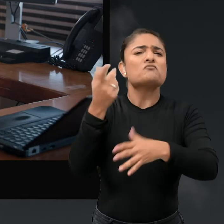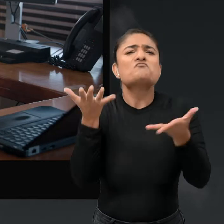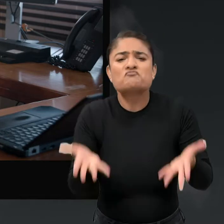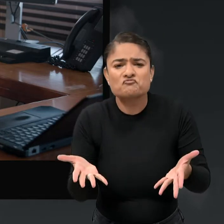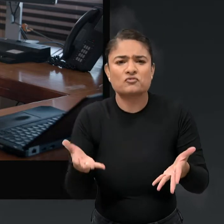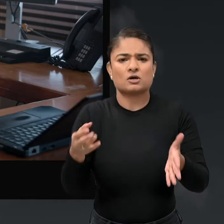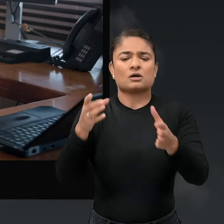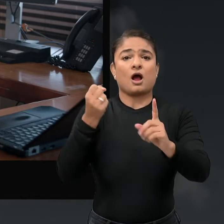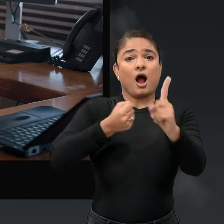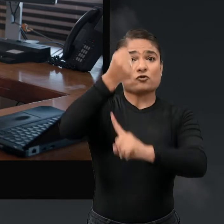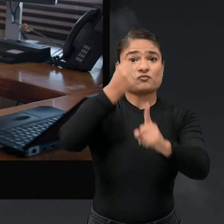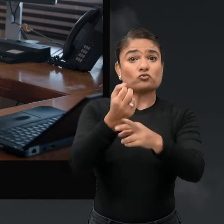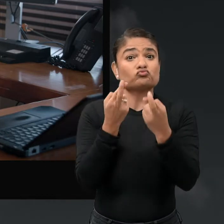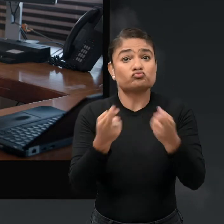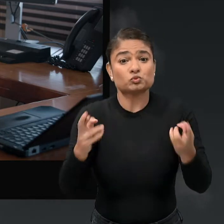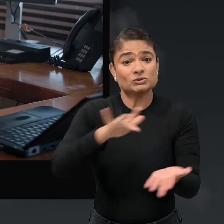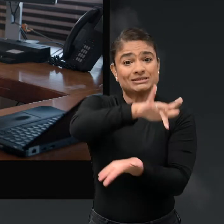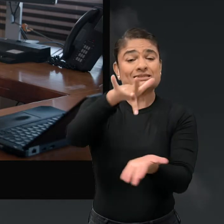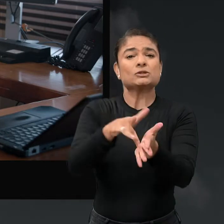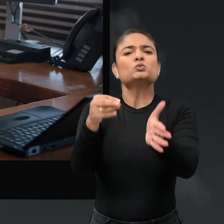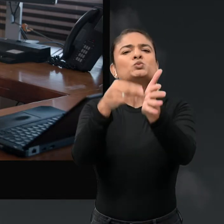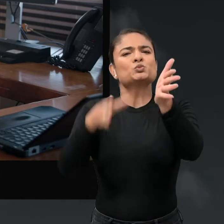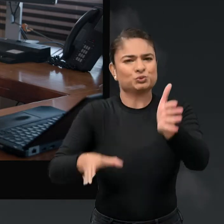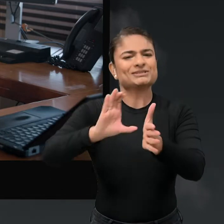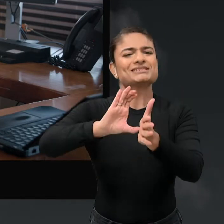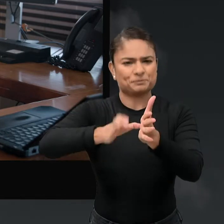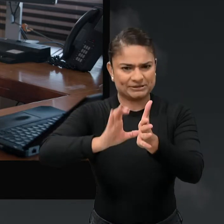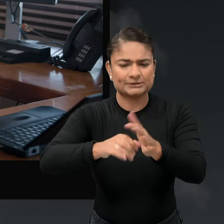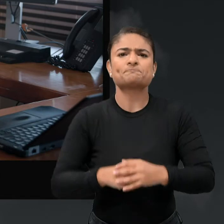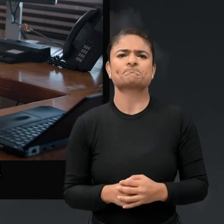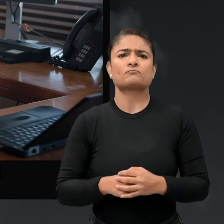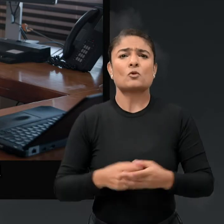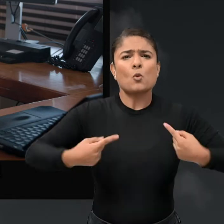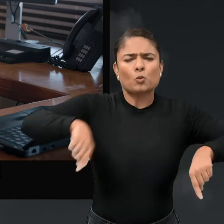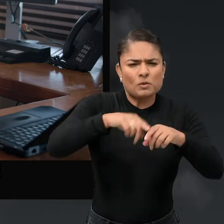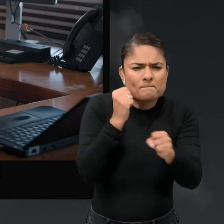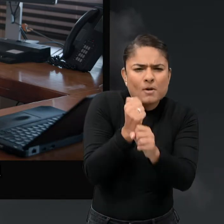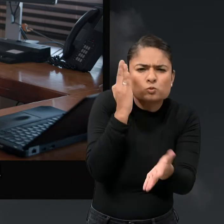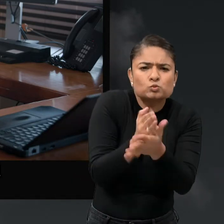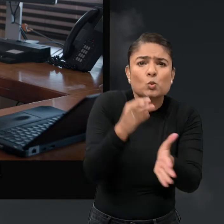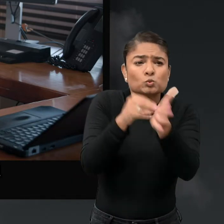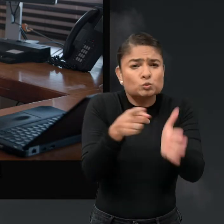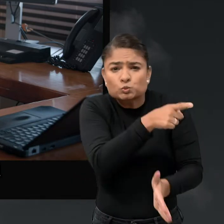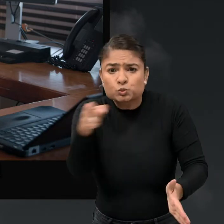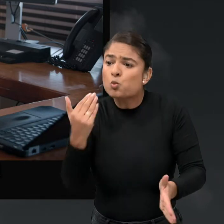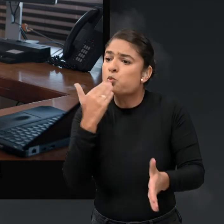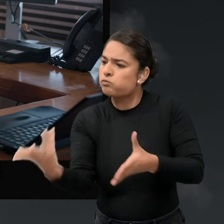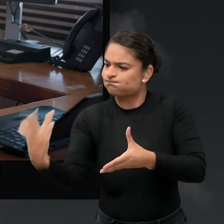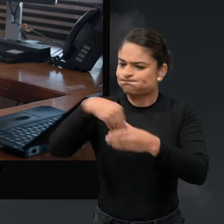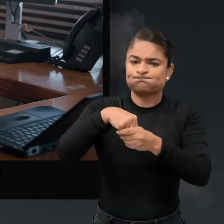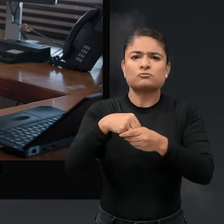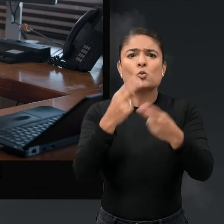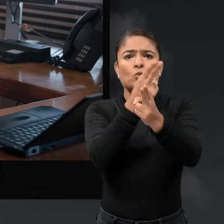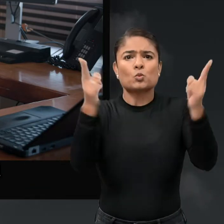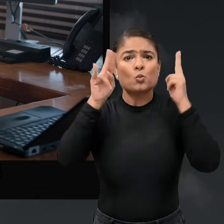for the Advocacy and Resource Center for Students with Disabilities. And that entailed ensuring that all students